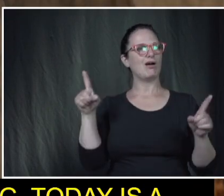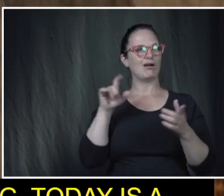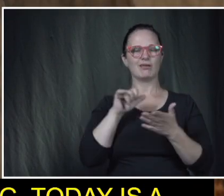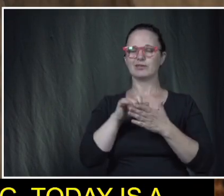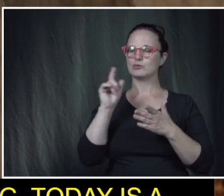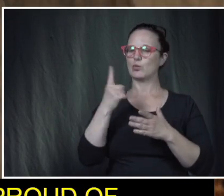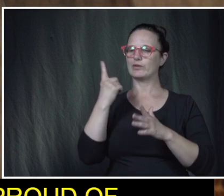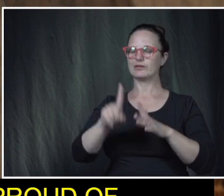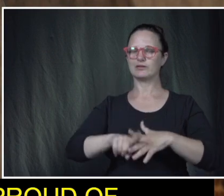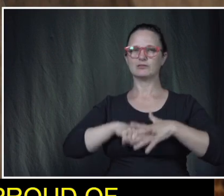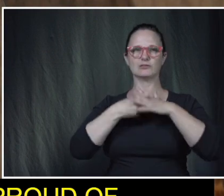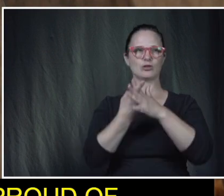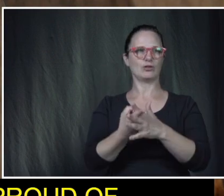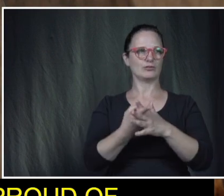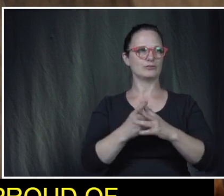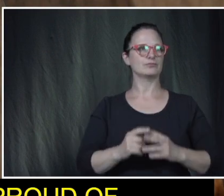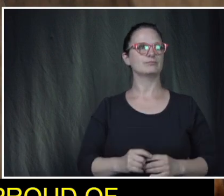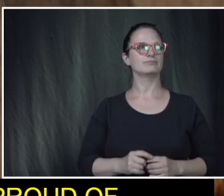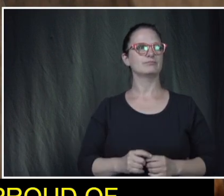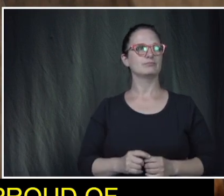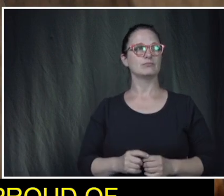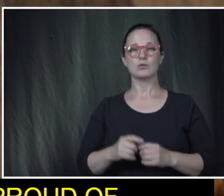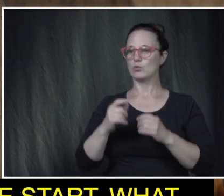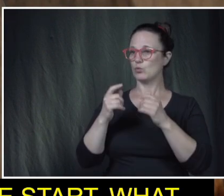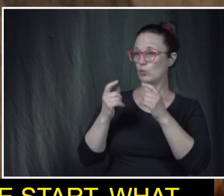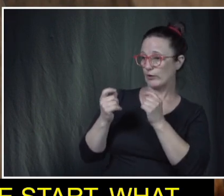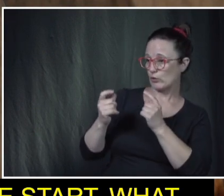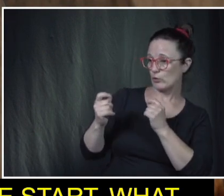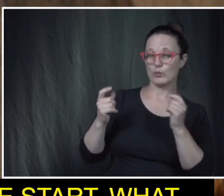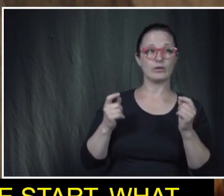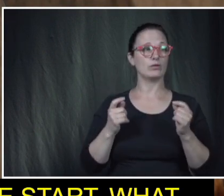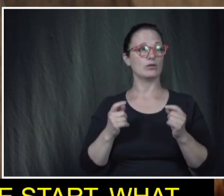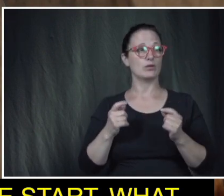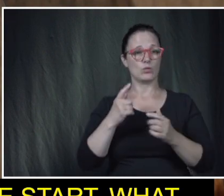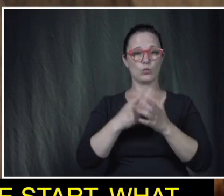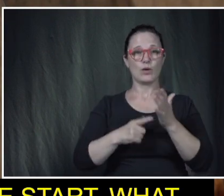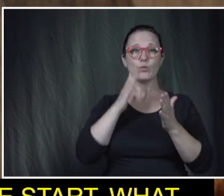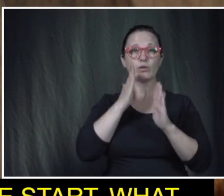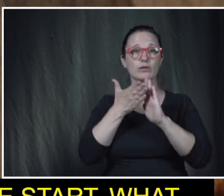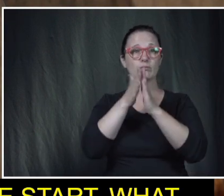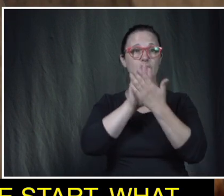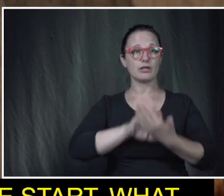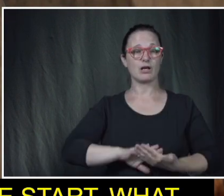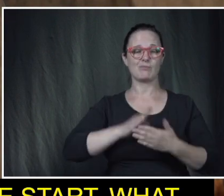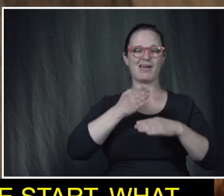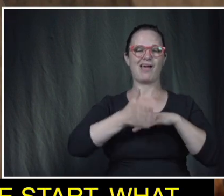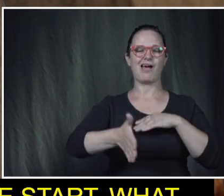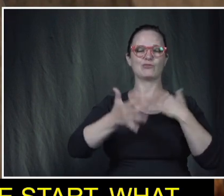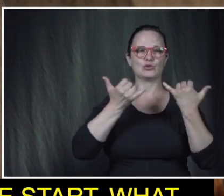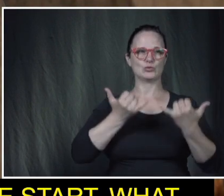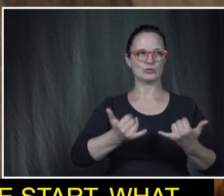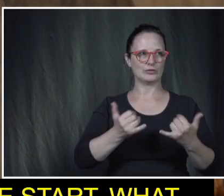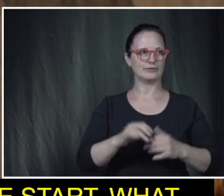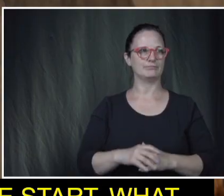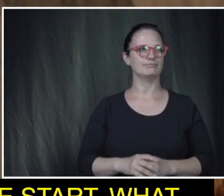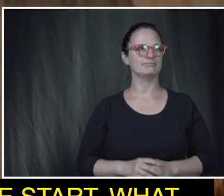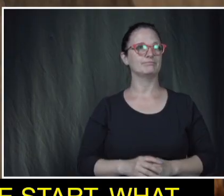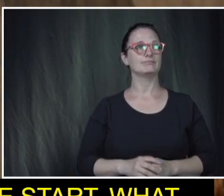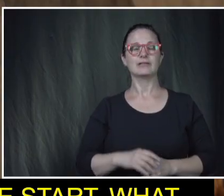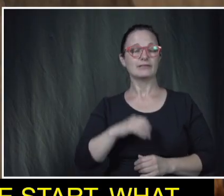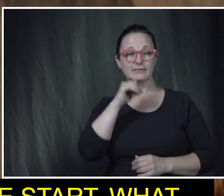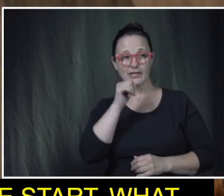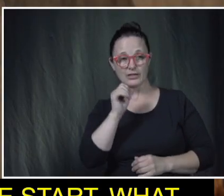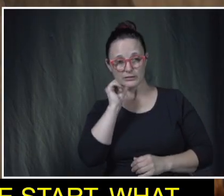start. What are you going to be after today? Not